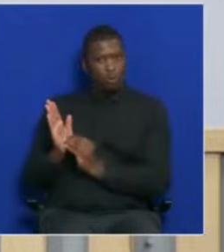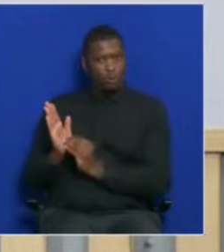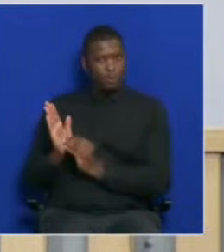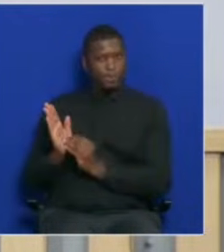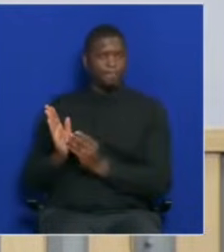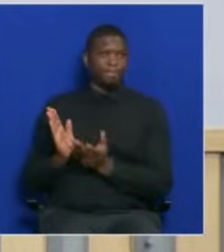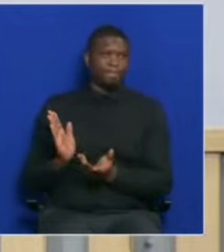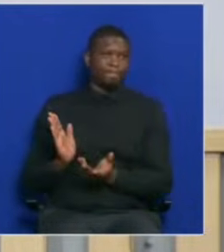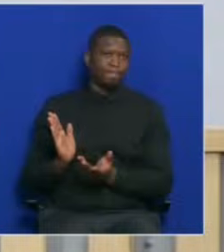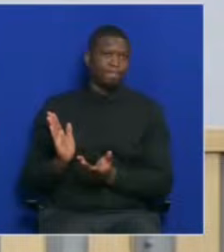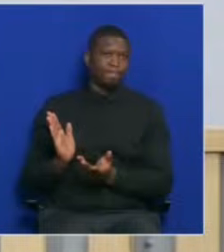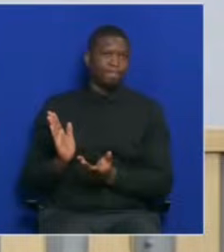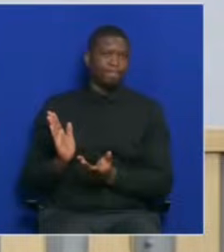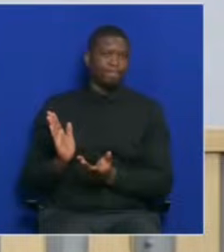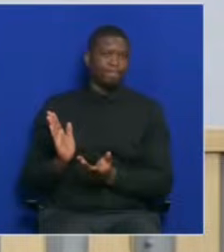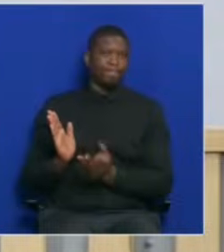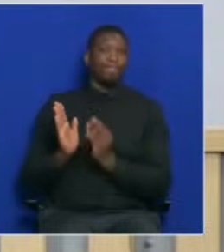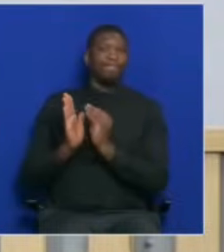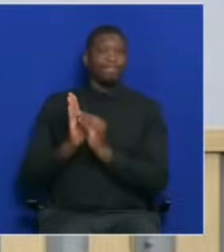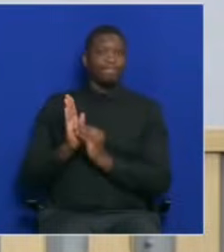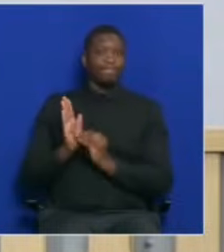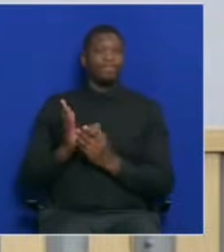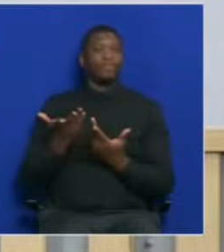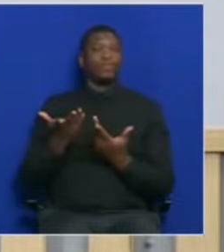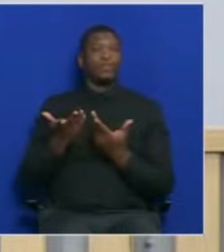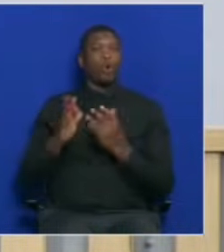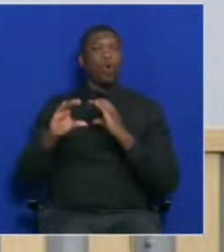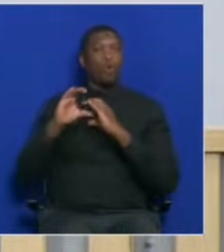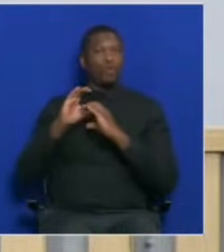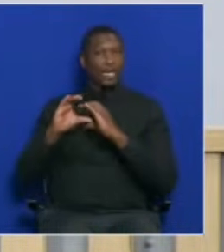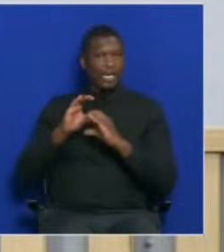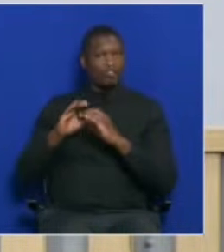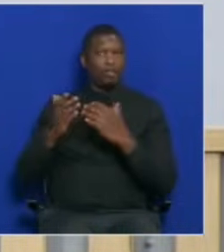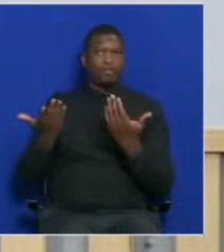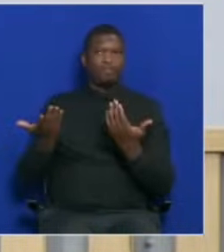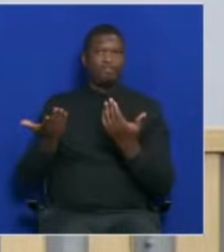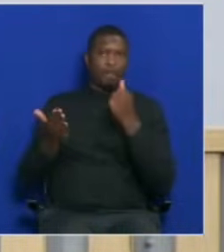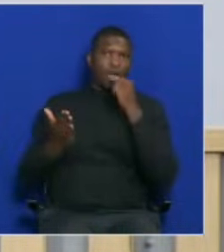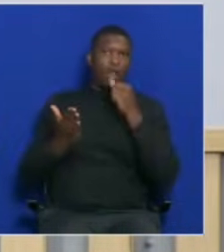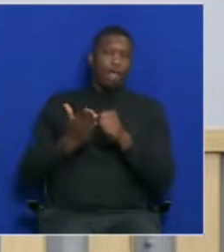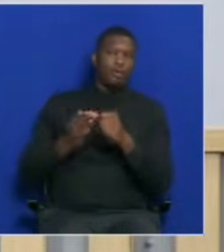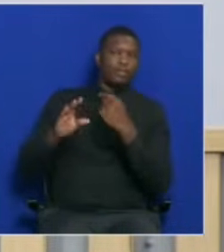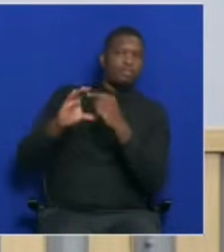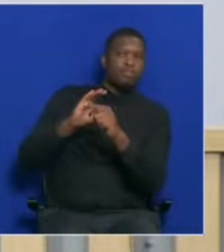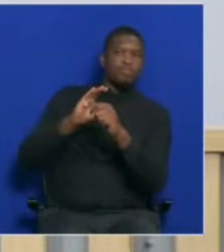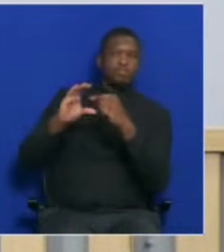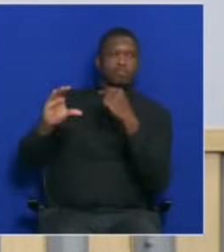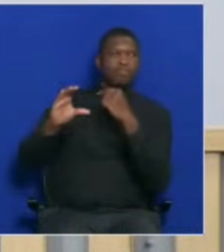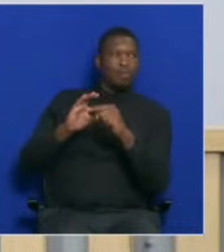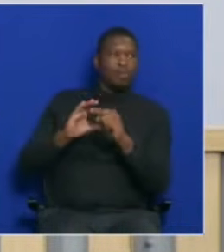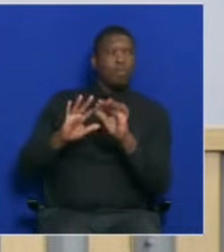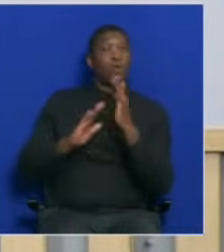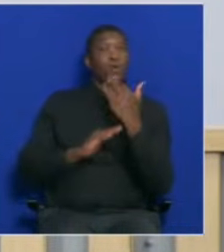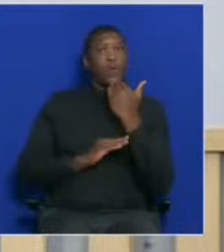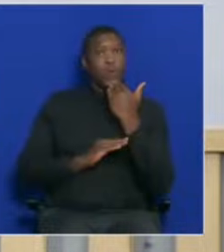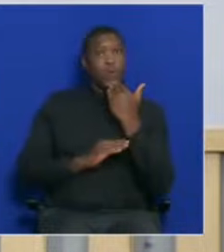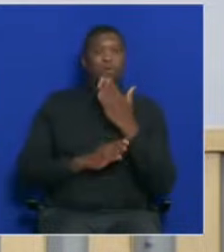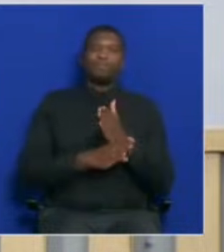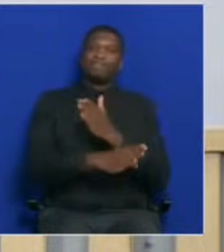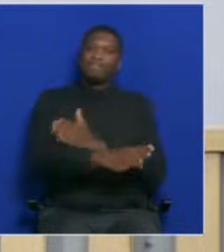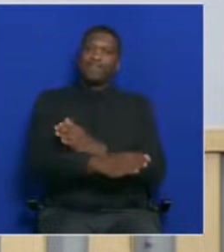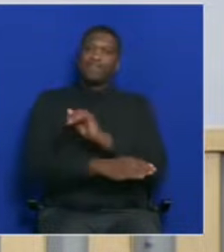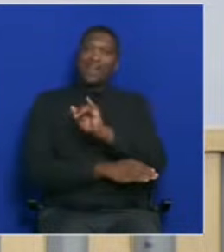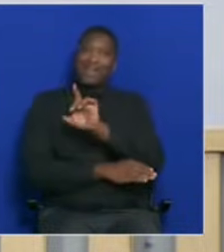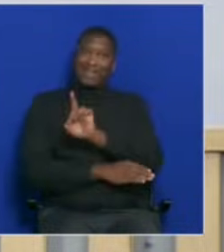the correspondence between the former ID and the then acting